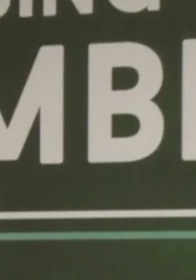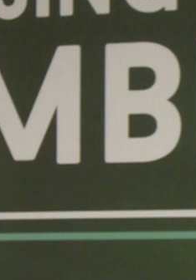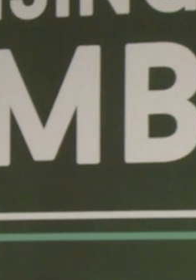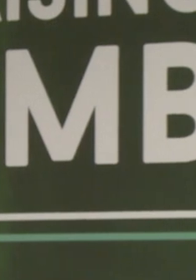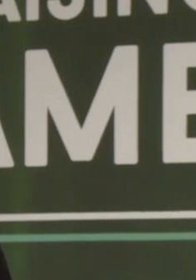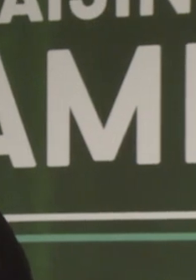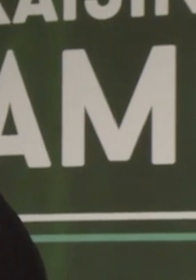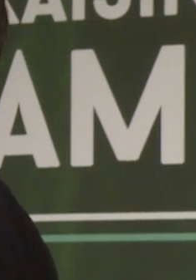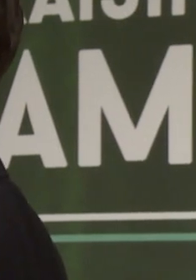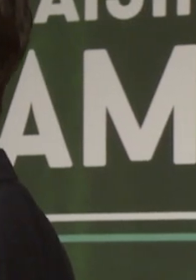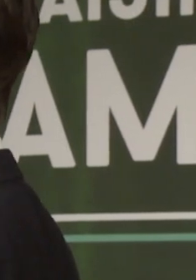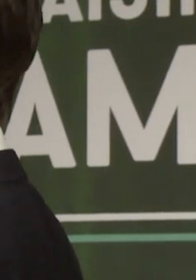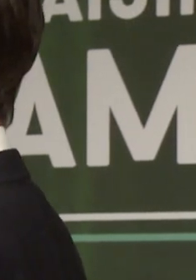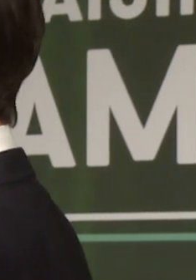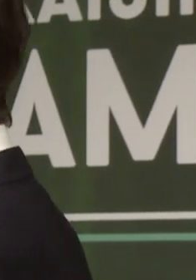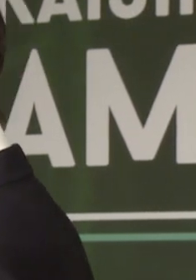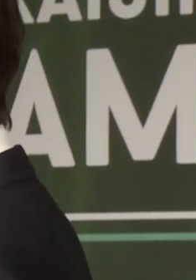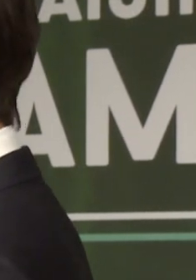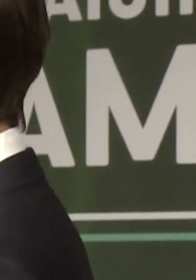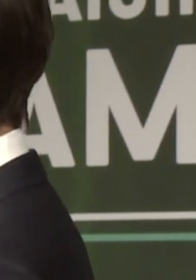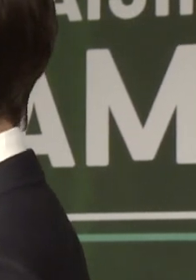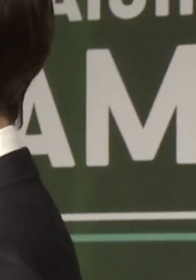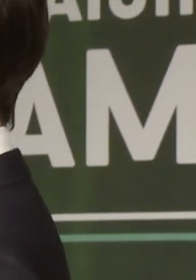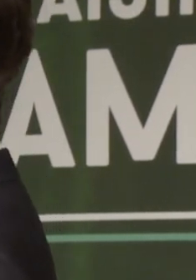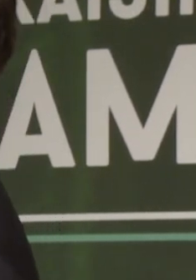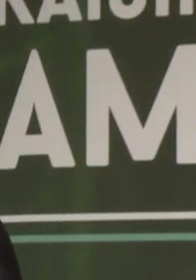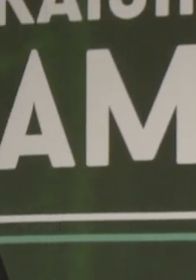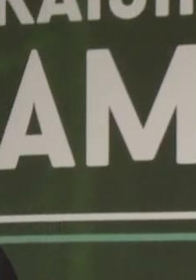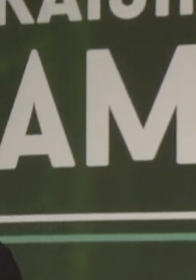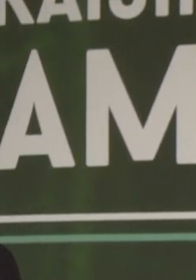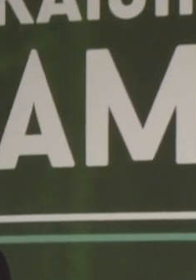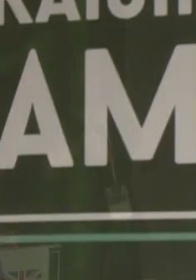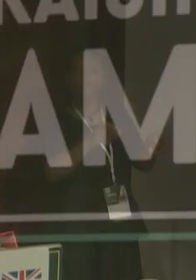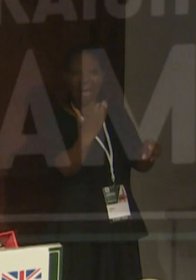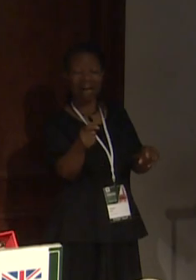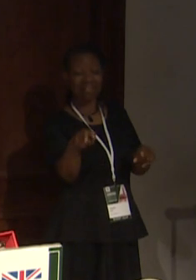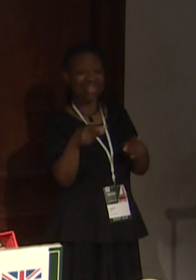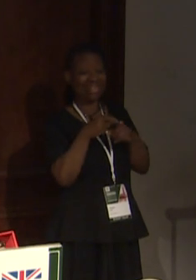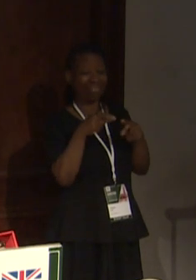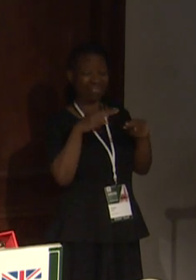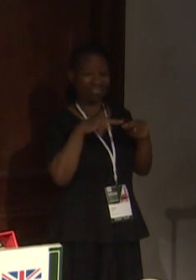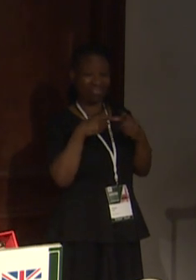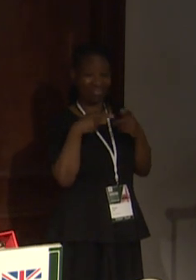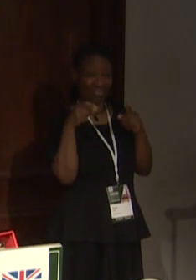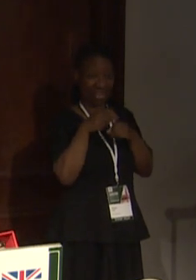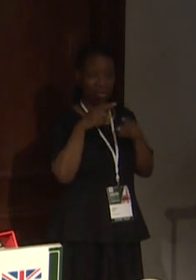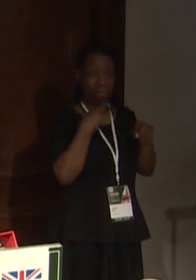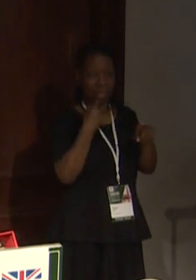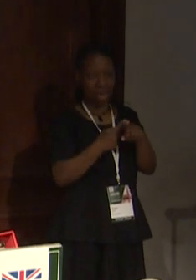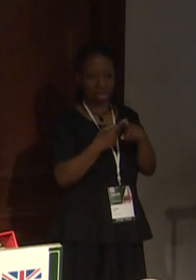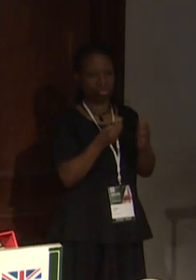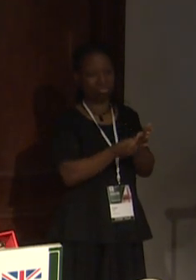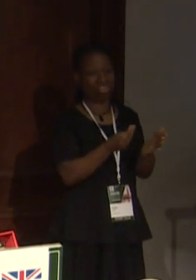narrow models of growth, which still actually exists in the Treasury and DFID itself, right? A real tendency